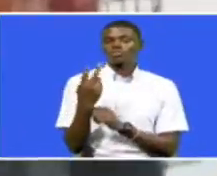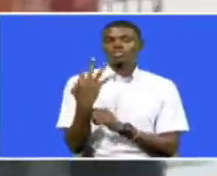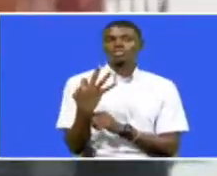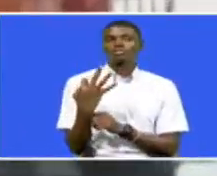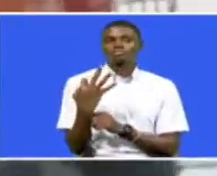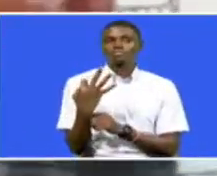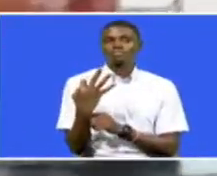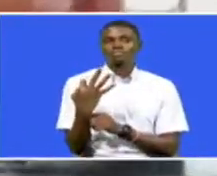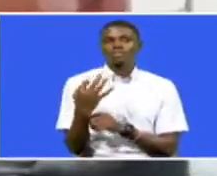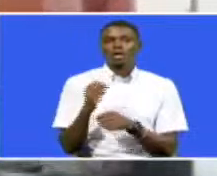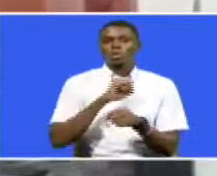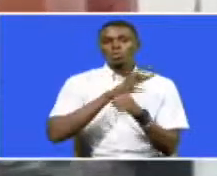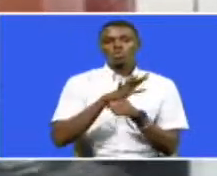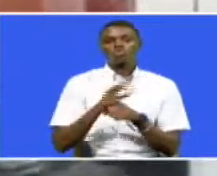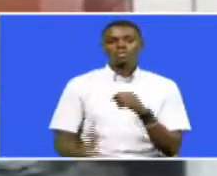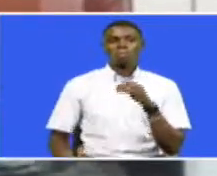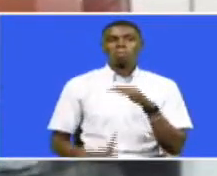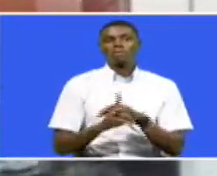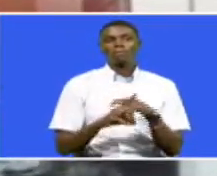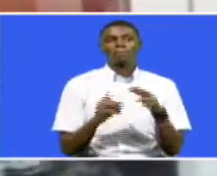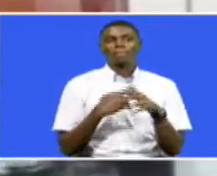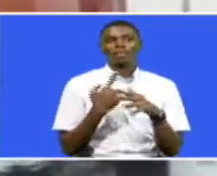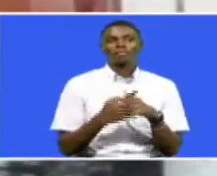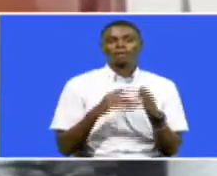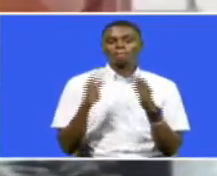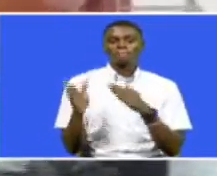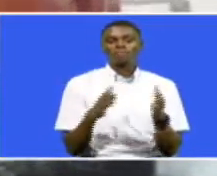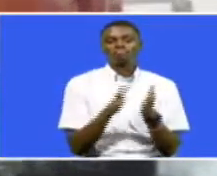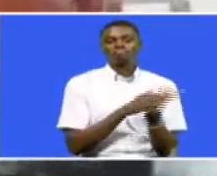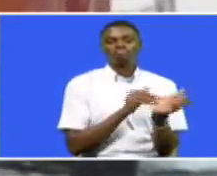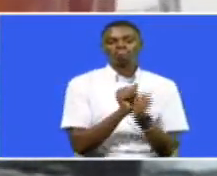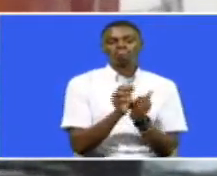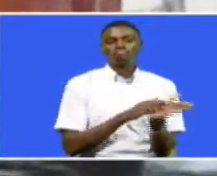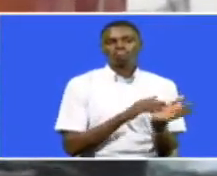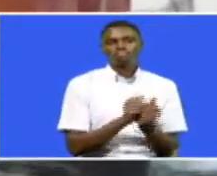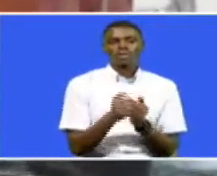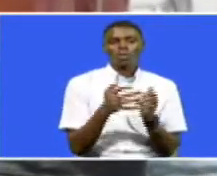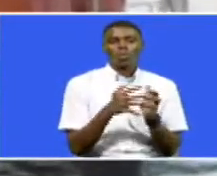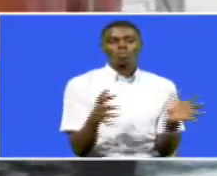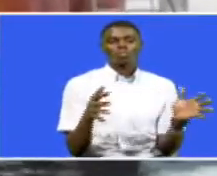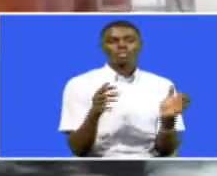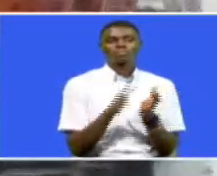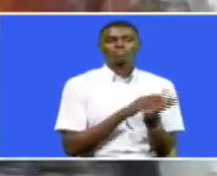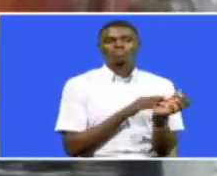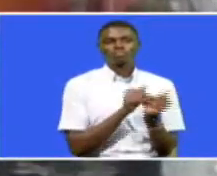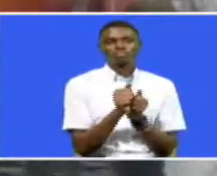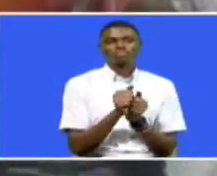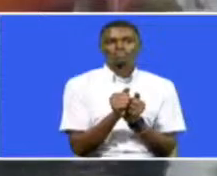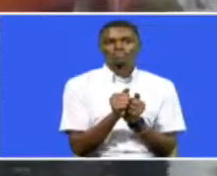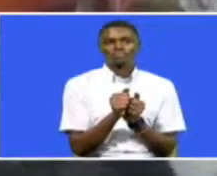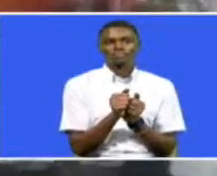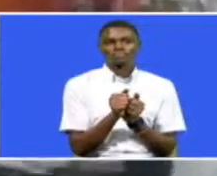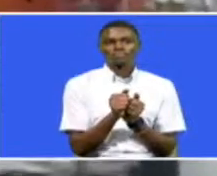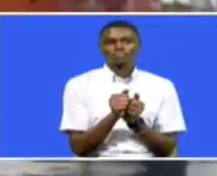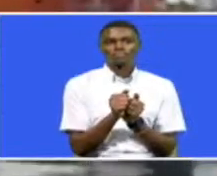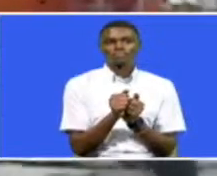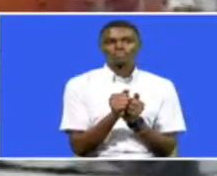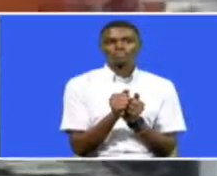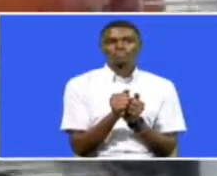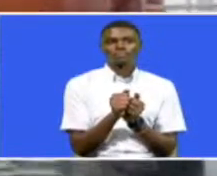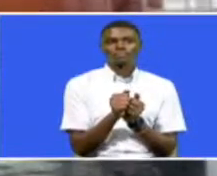2023. COVID came and really messed with our planning and our expansion planning. But